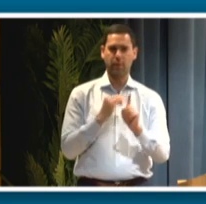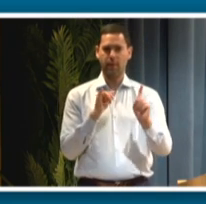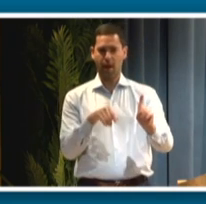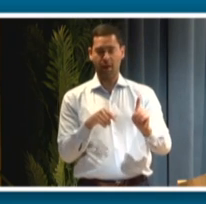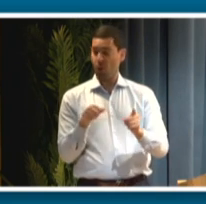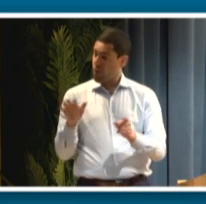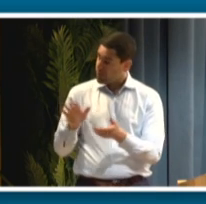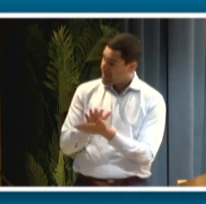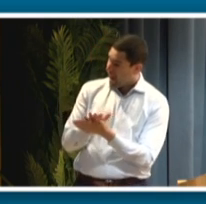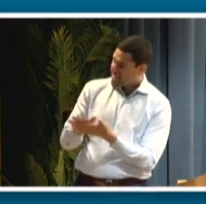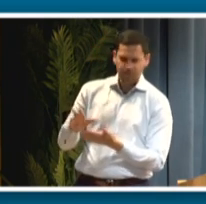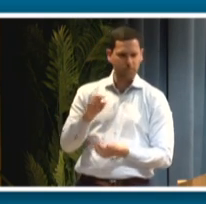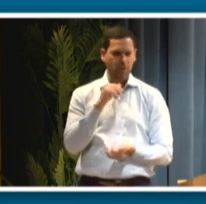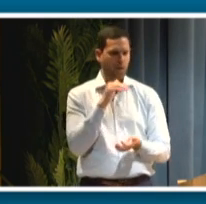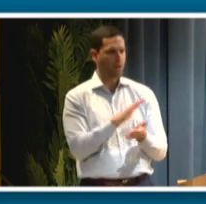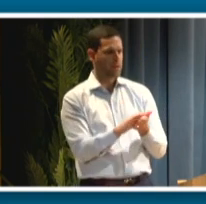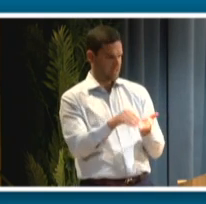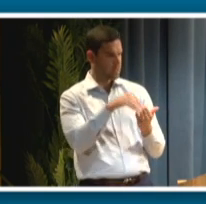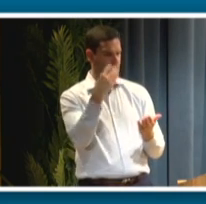Oh.